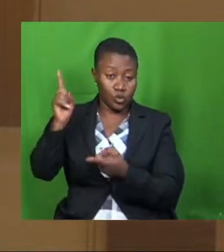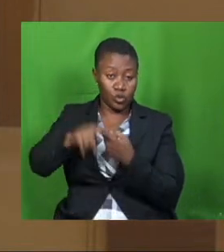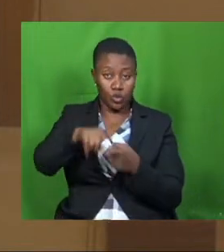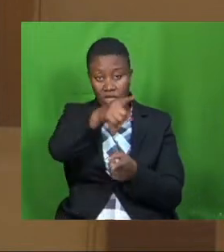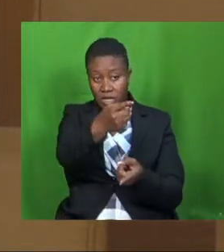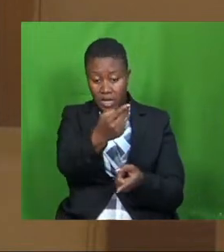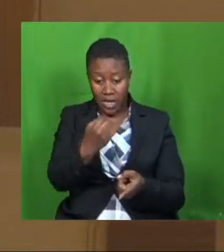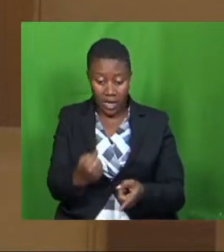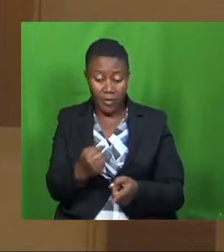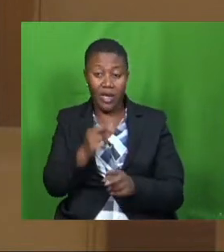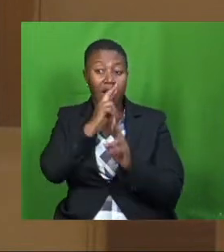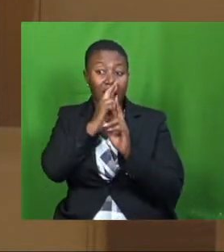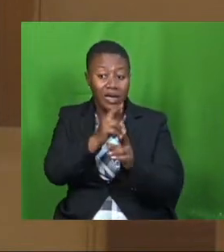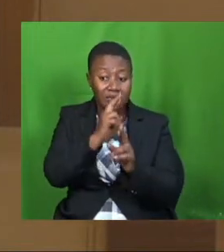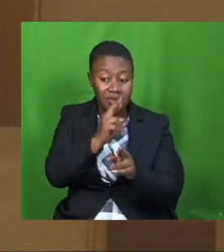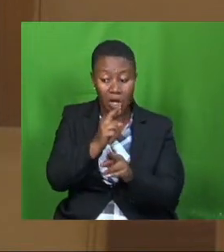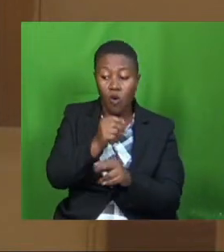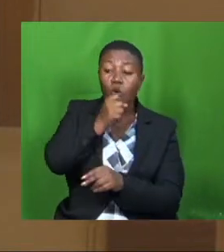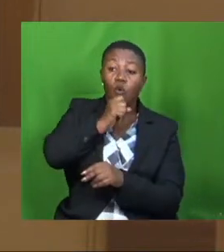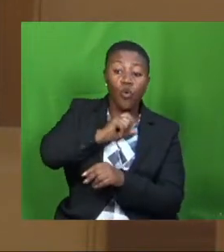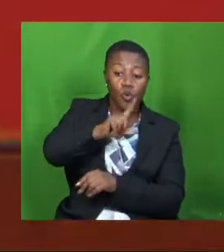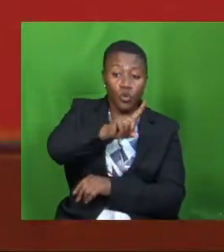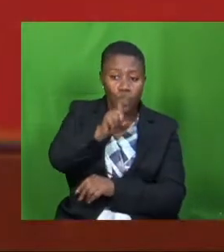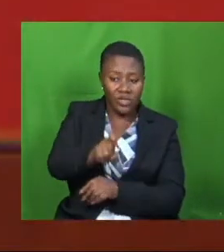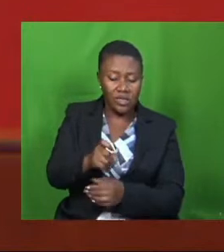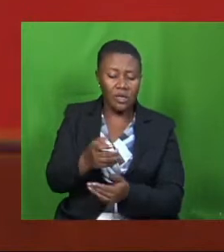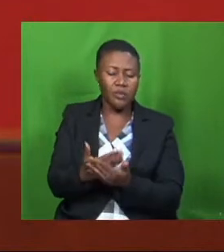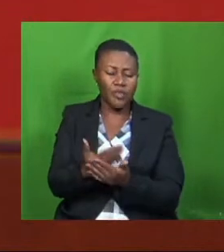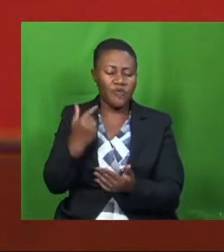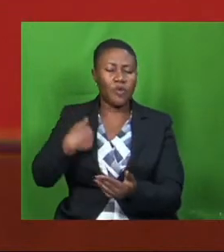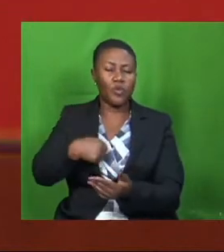We program the ministers to come,